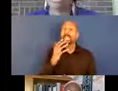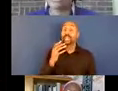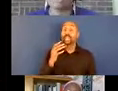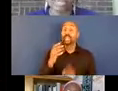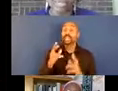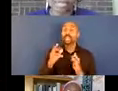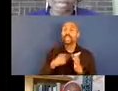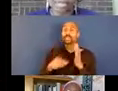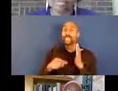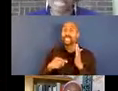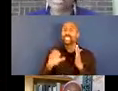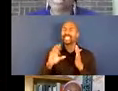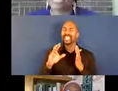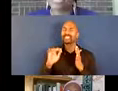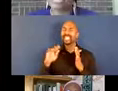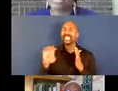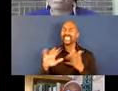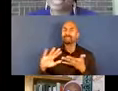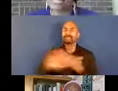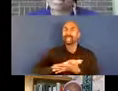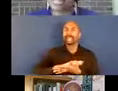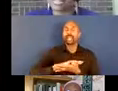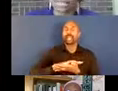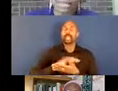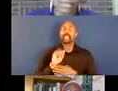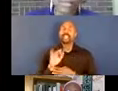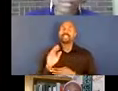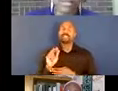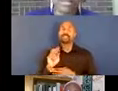made explicit. Blackness is erased.